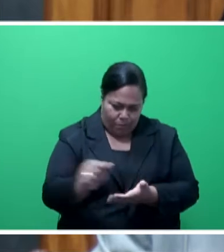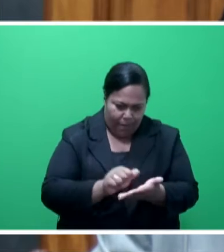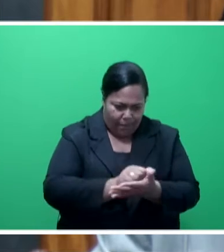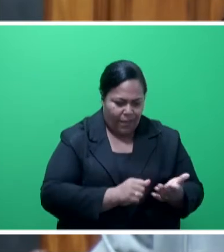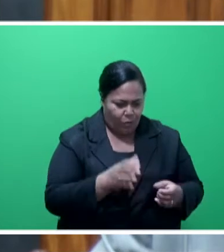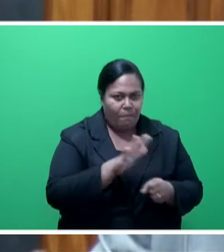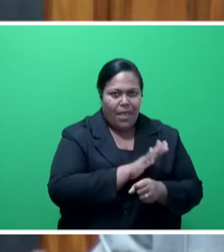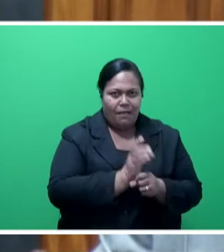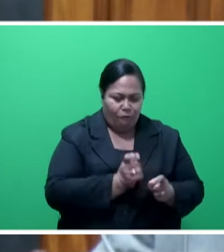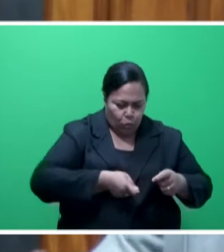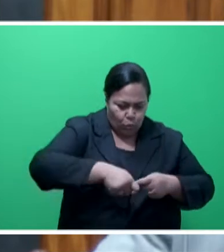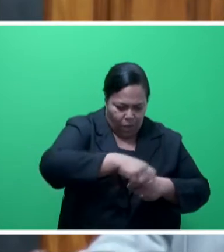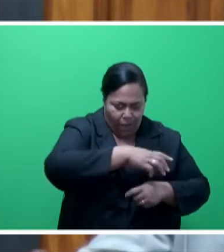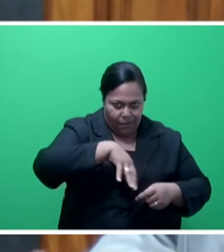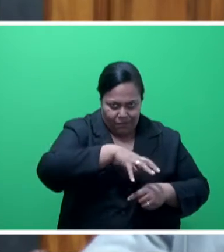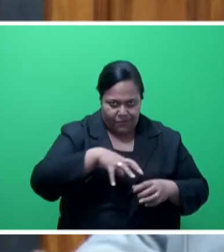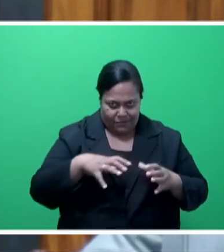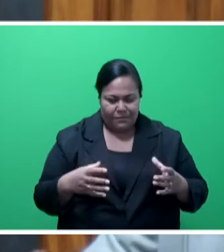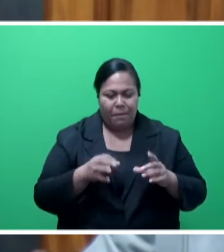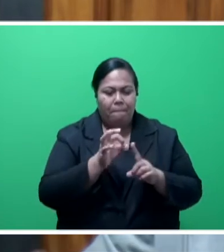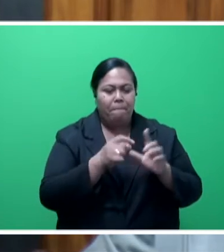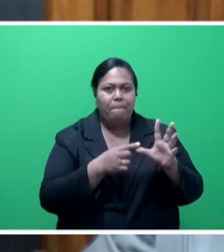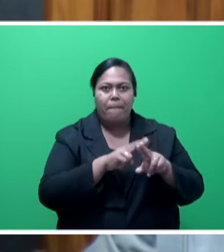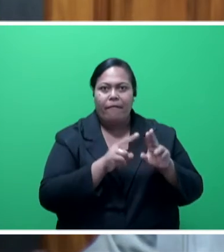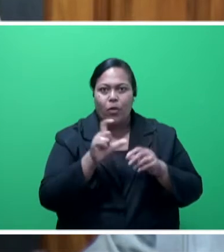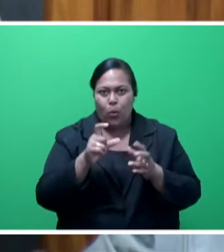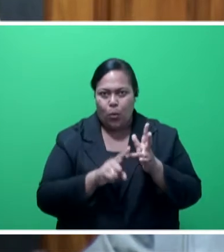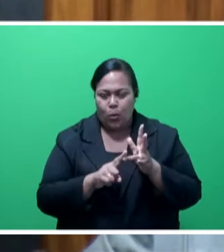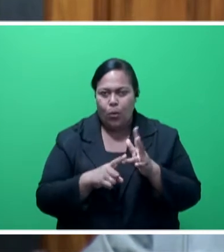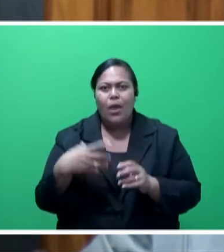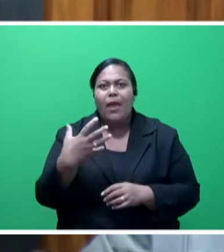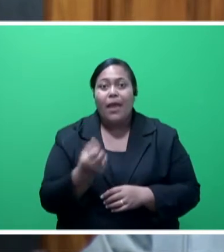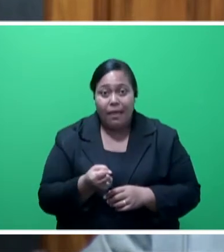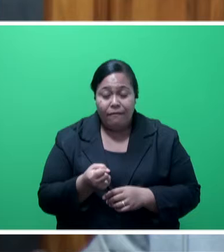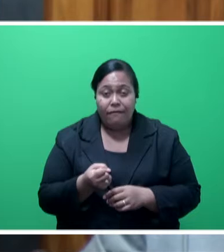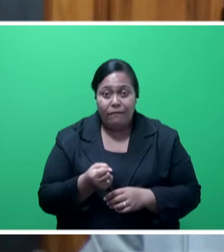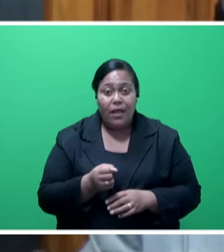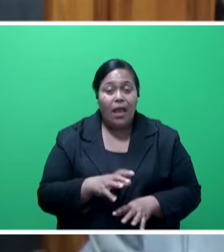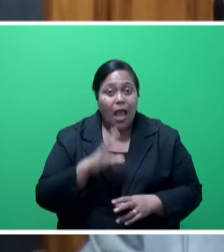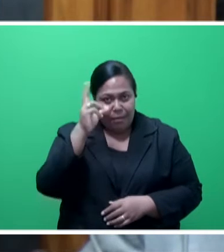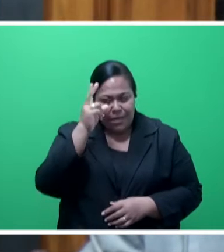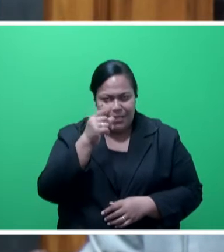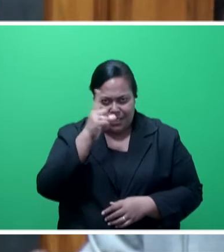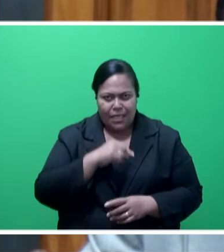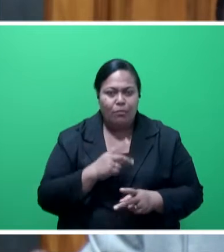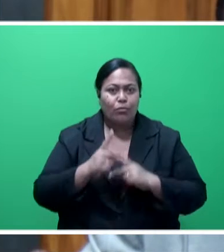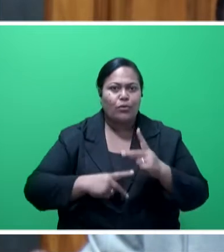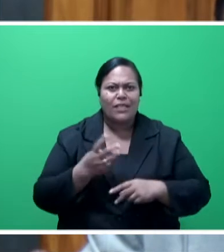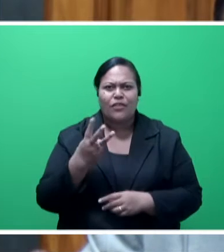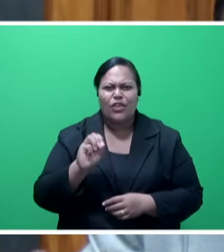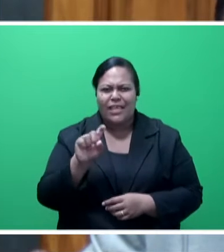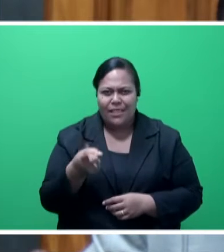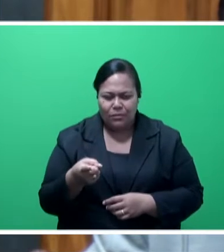context, PAFCO has a capacity to process 30,000 metric tons of albacore annually.